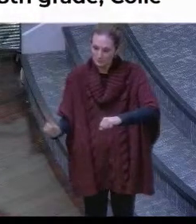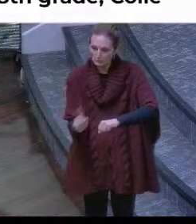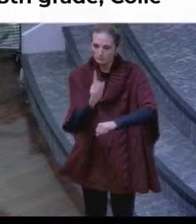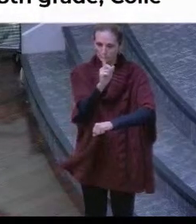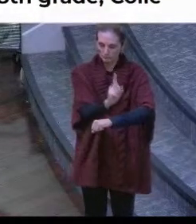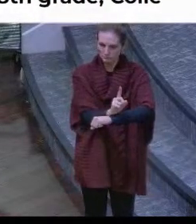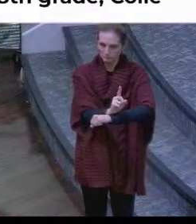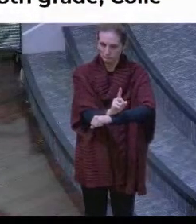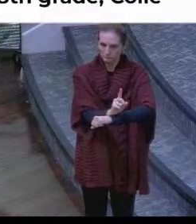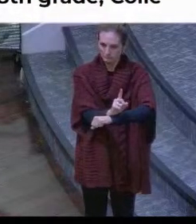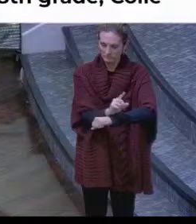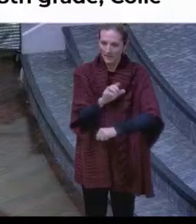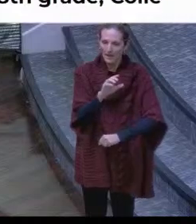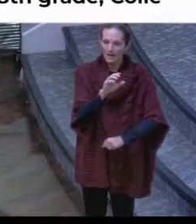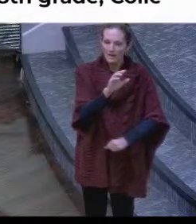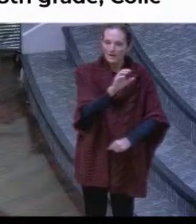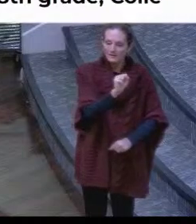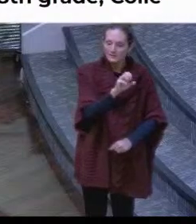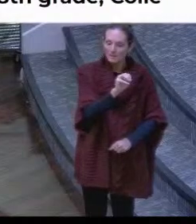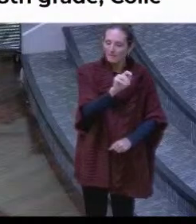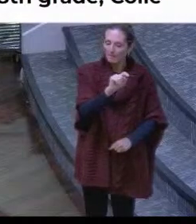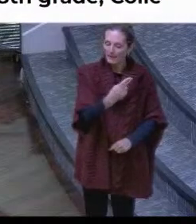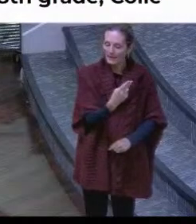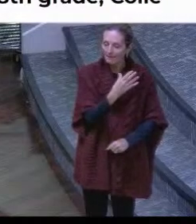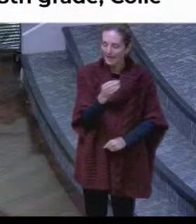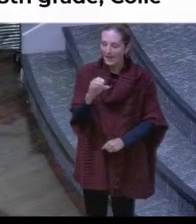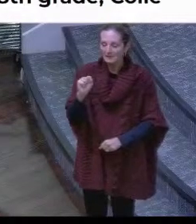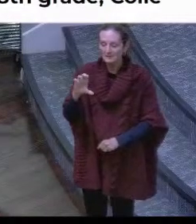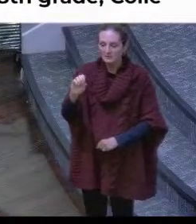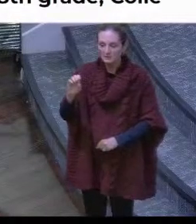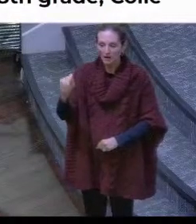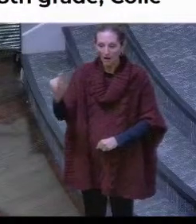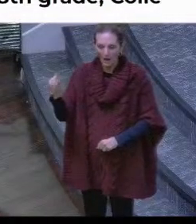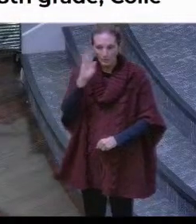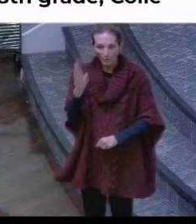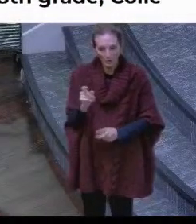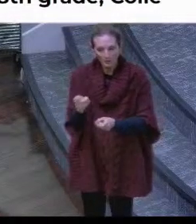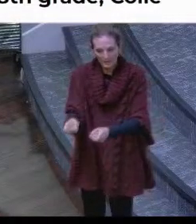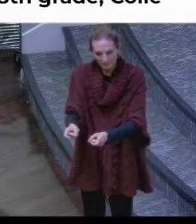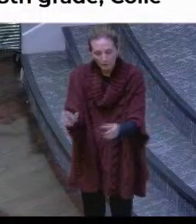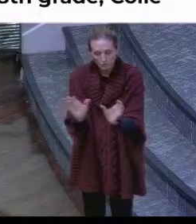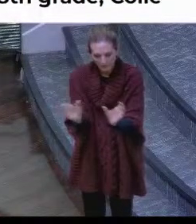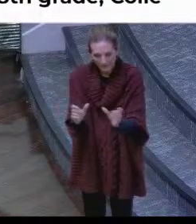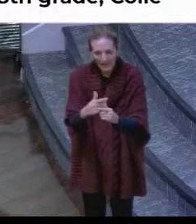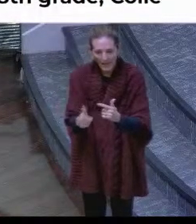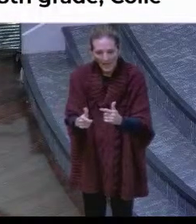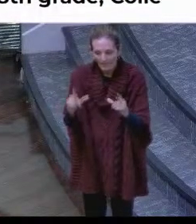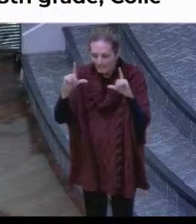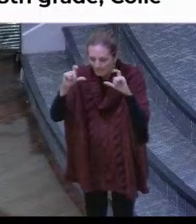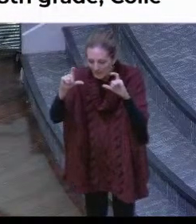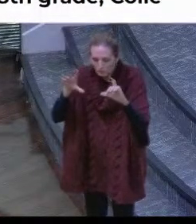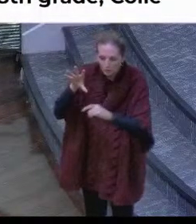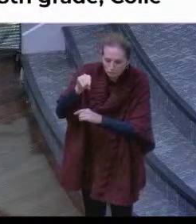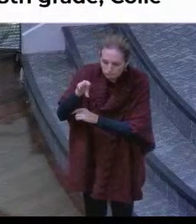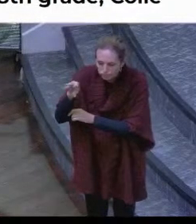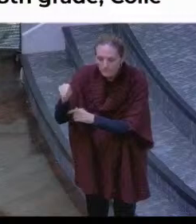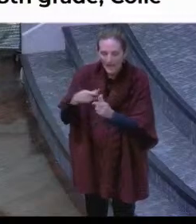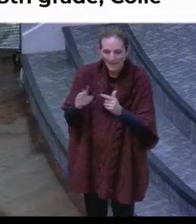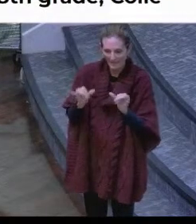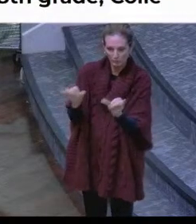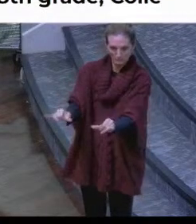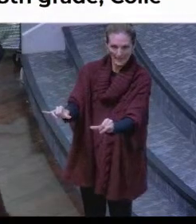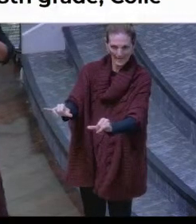and Dr. Scott will give you your certificate, we'll take your picture, and then you'll stay up there until everybody gets their certificate, and then we'll take a group